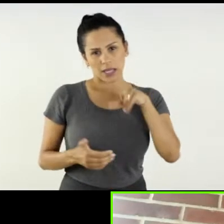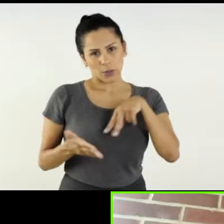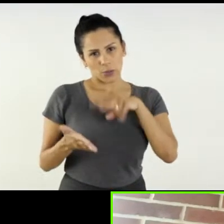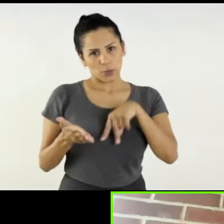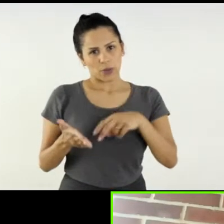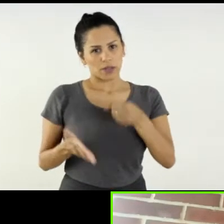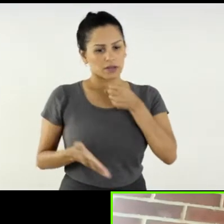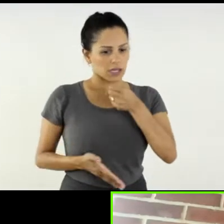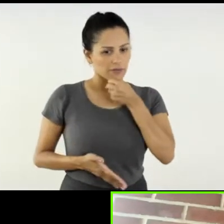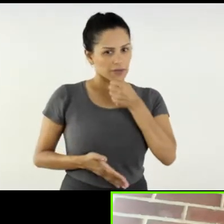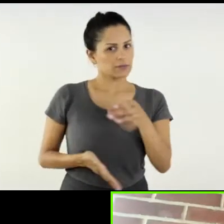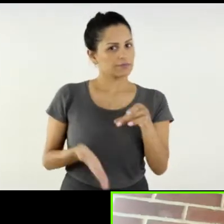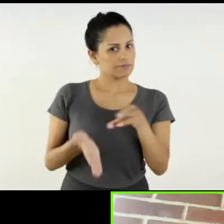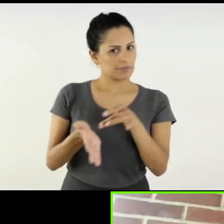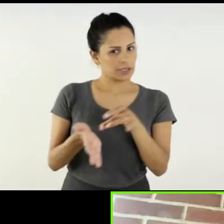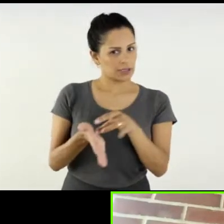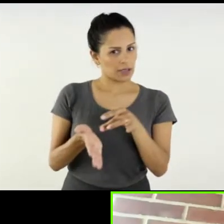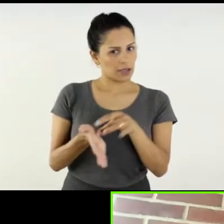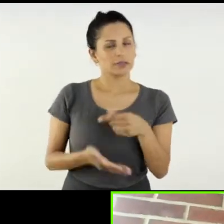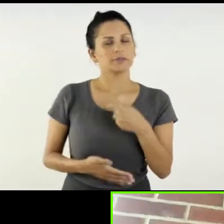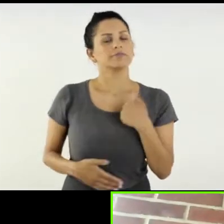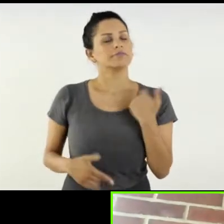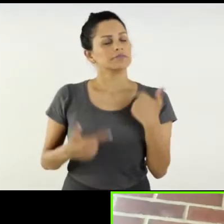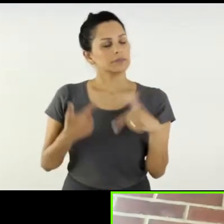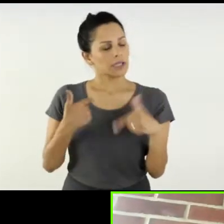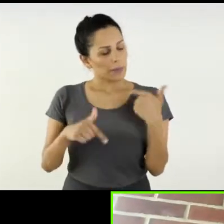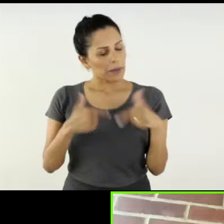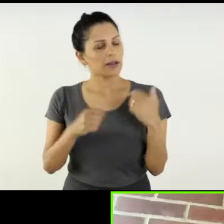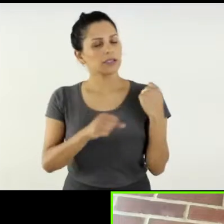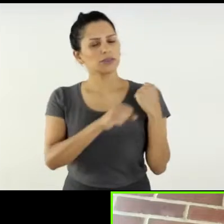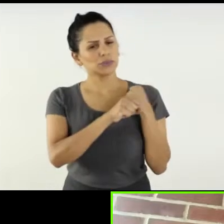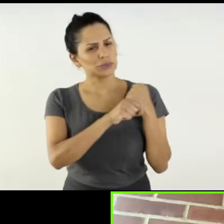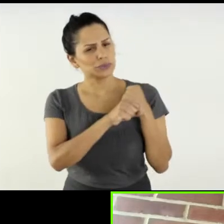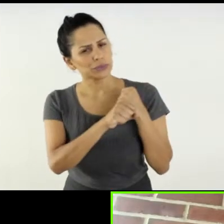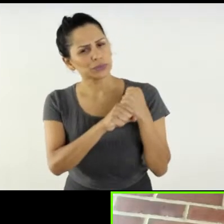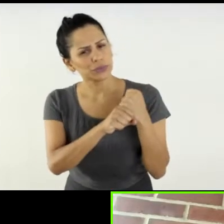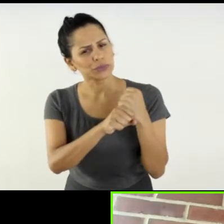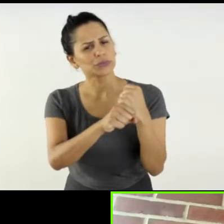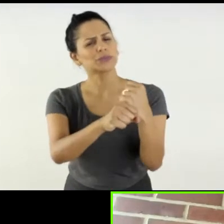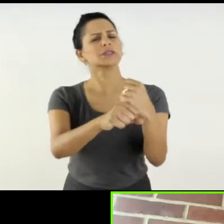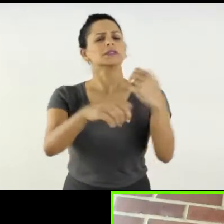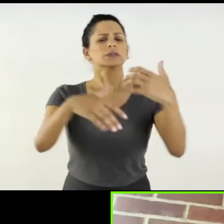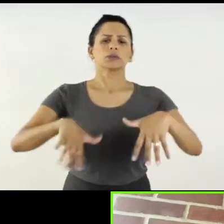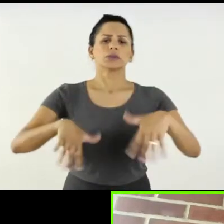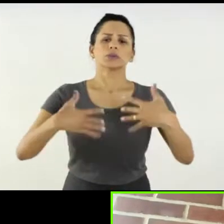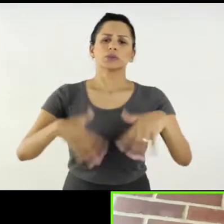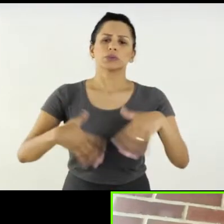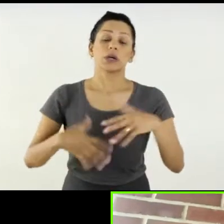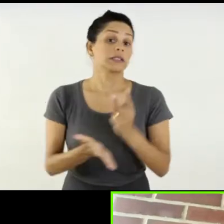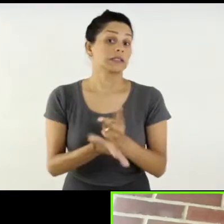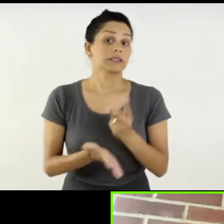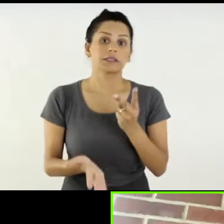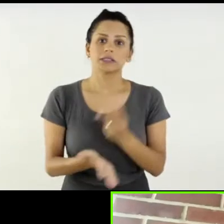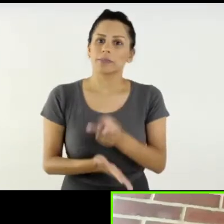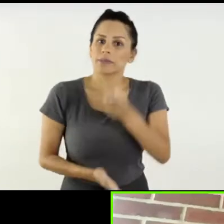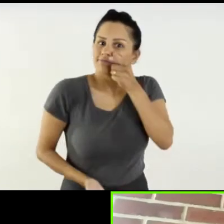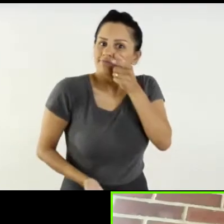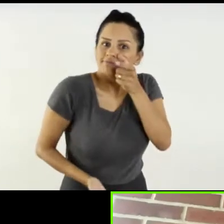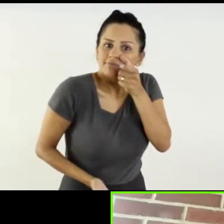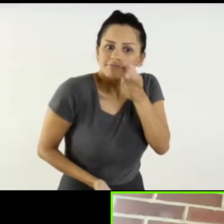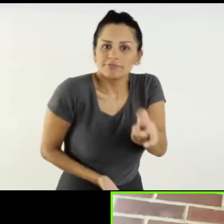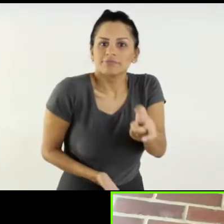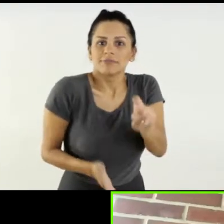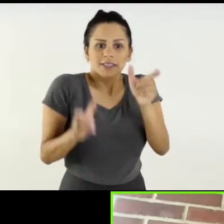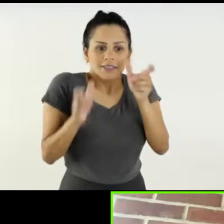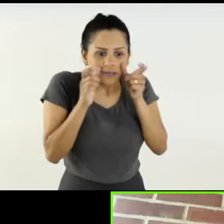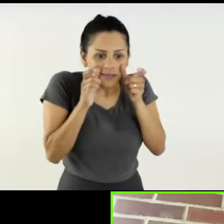years making I've always been interested in photography and in the photographic object and in sort